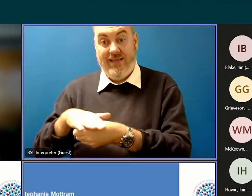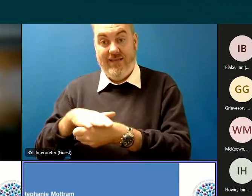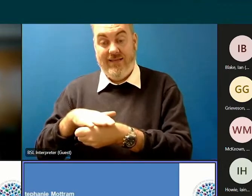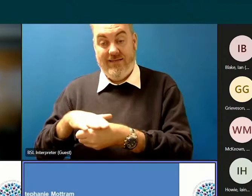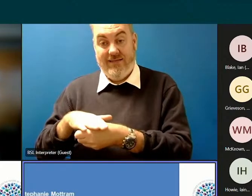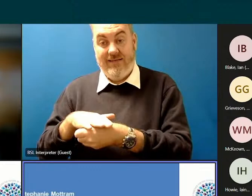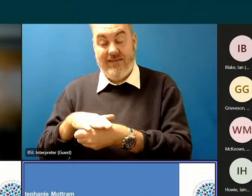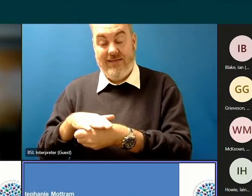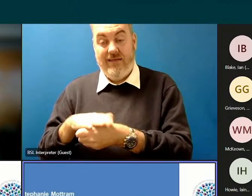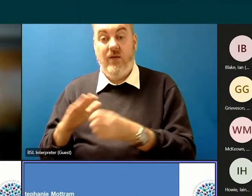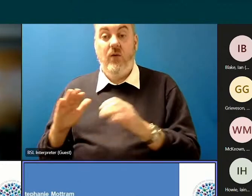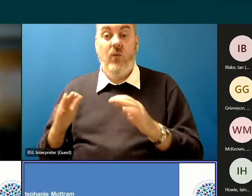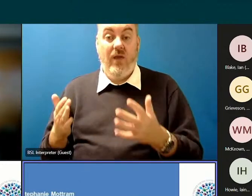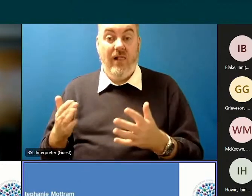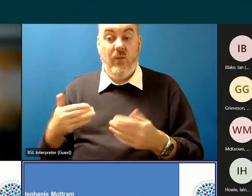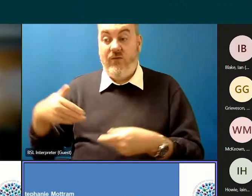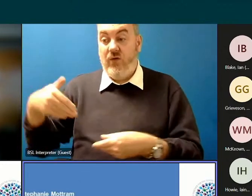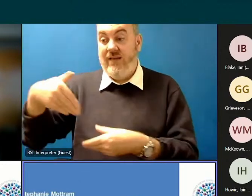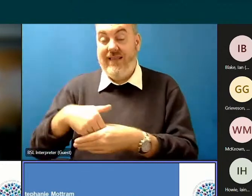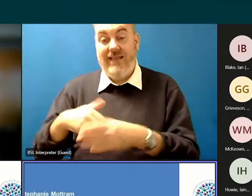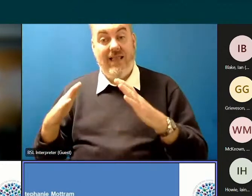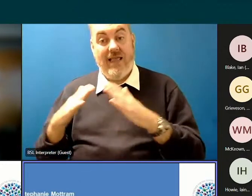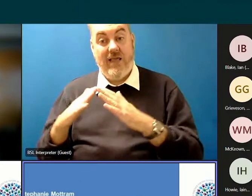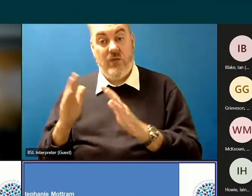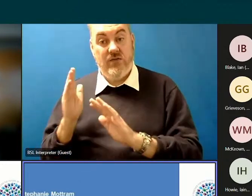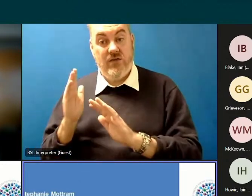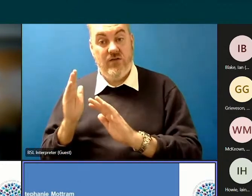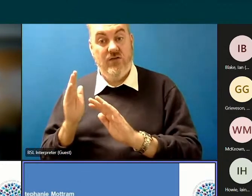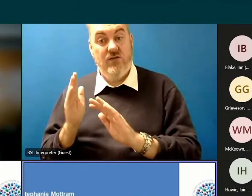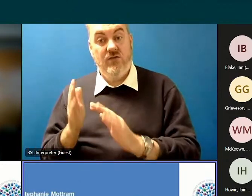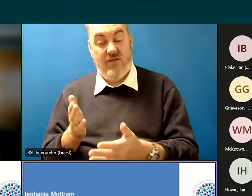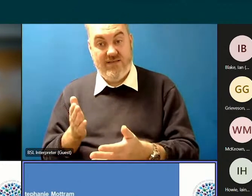our in-house service, which is our CAS, which